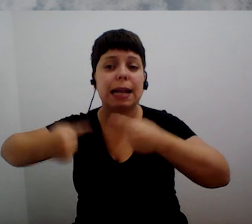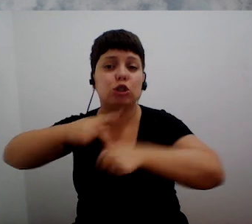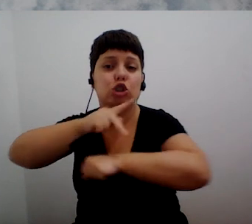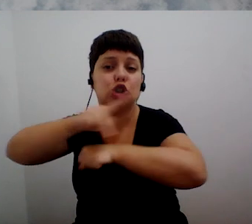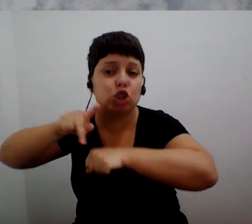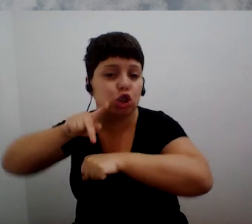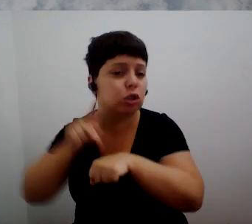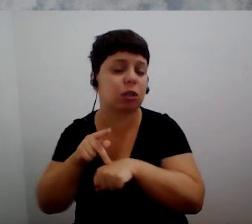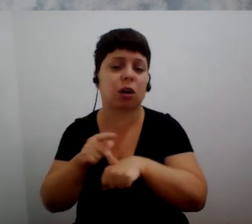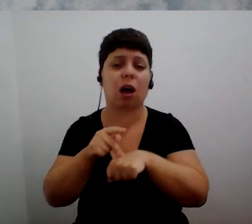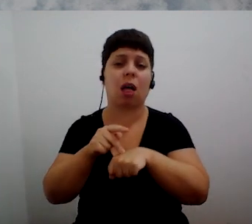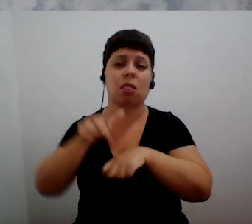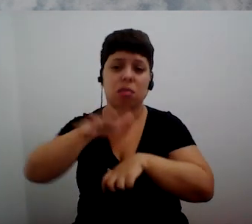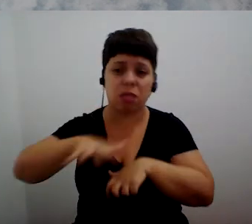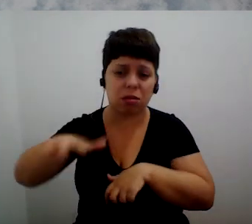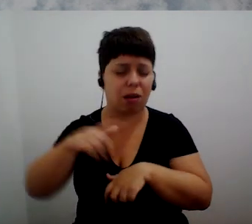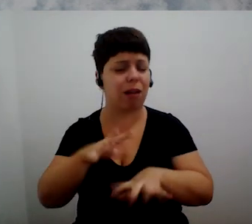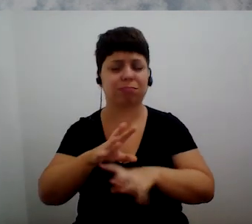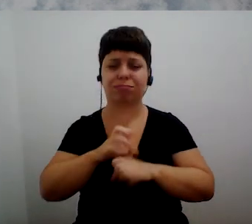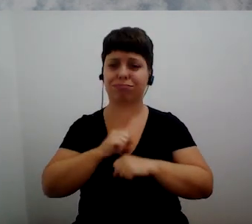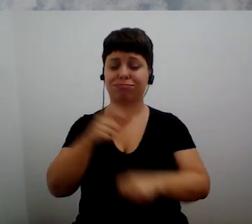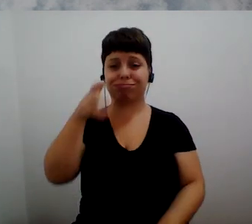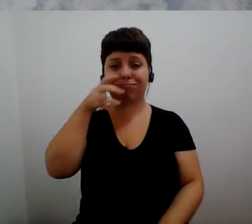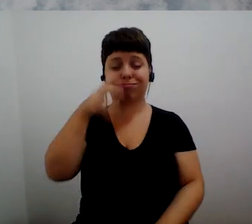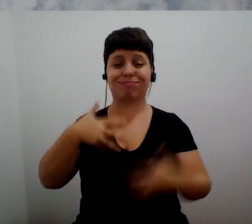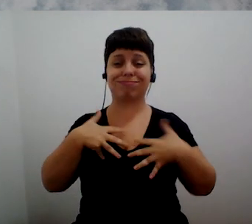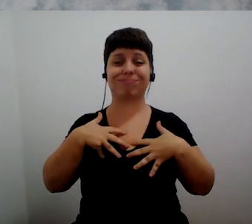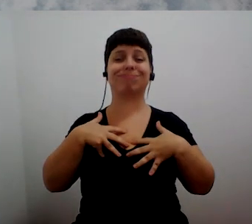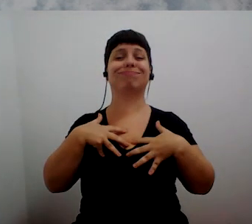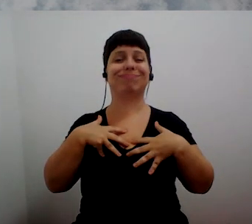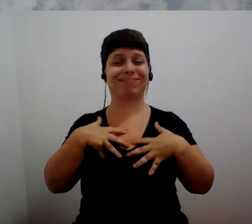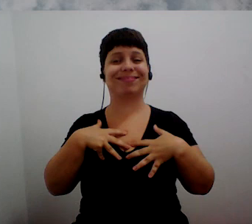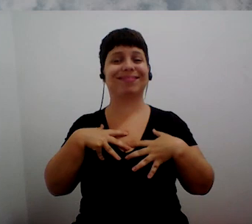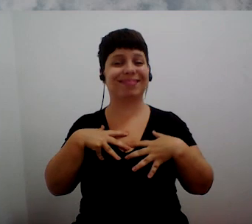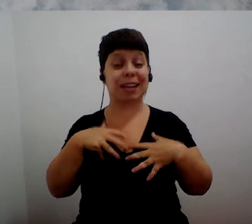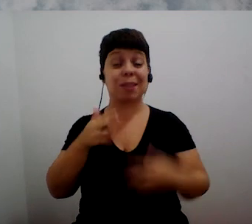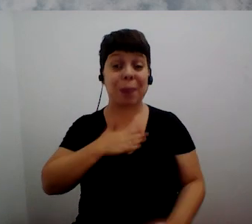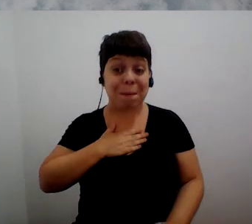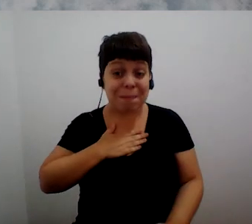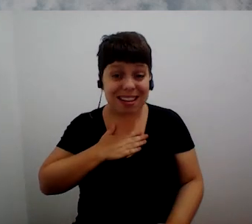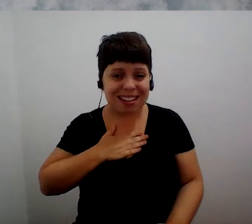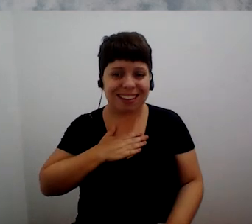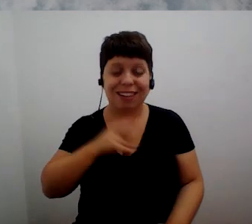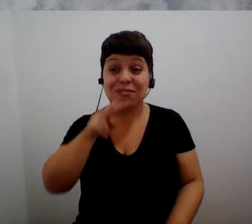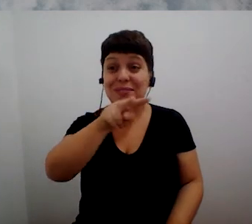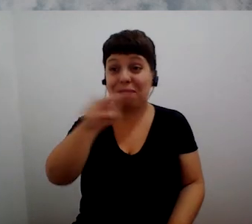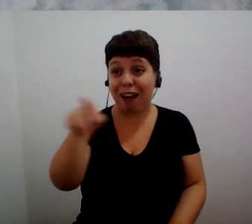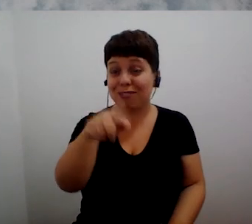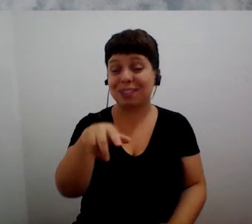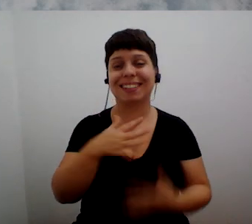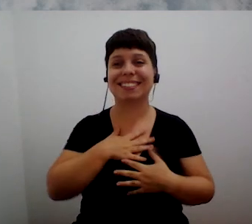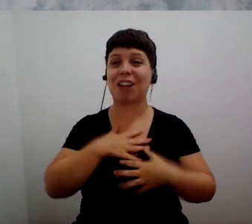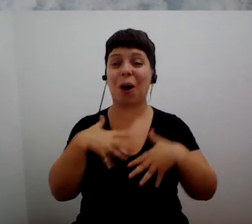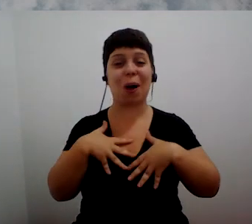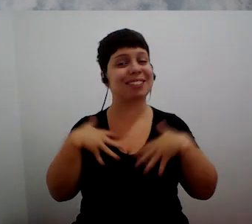sectoral views, is inspiring. And I would like to finish saying that for me, it's an inspiration to